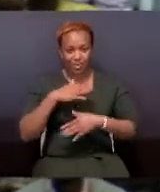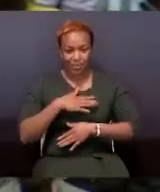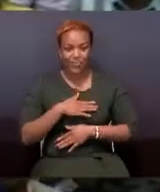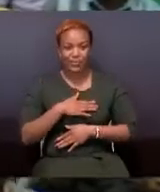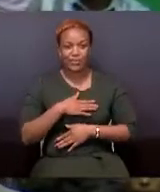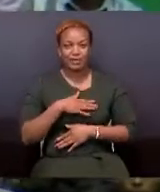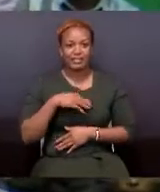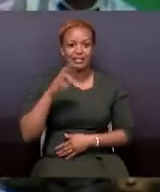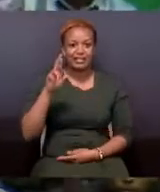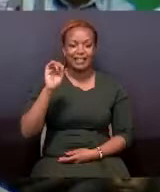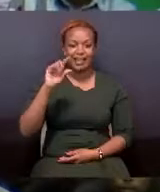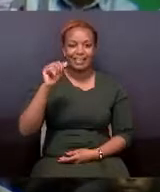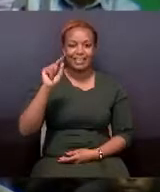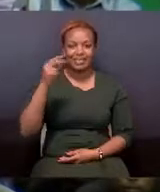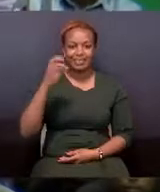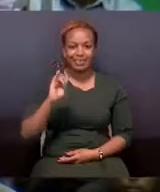Ladies and gentlemen,